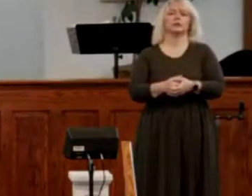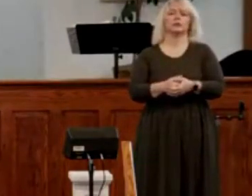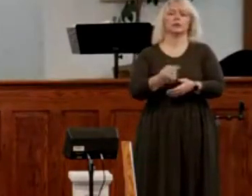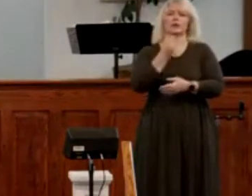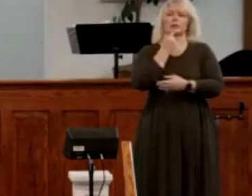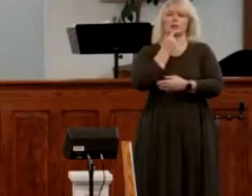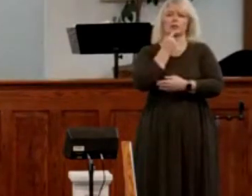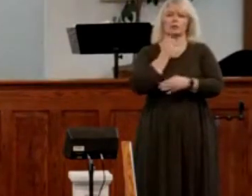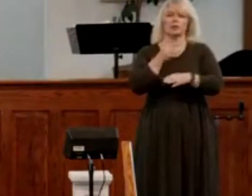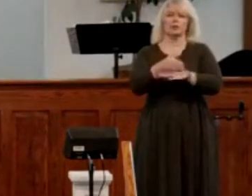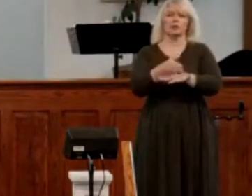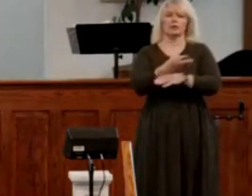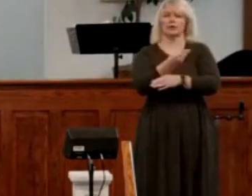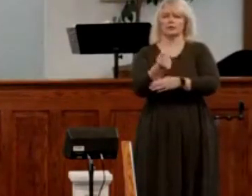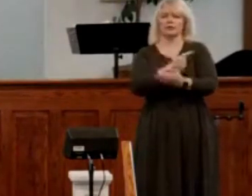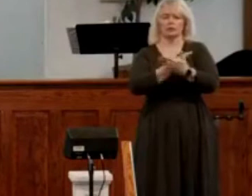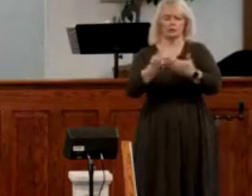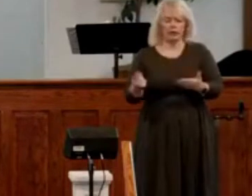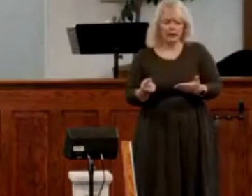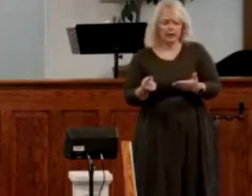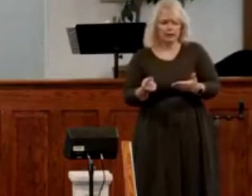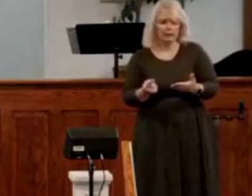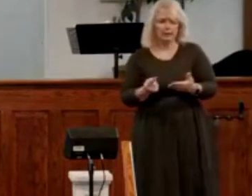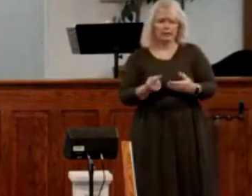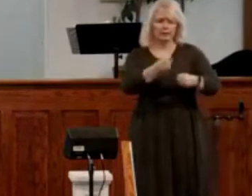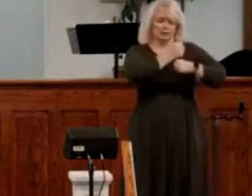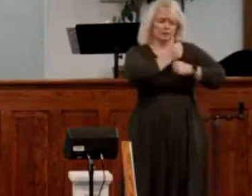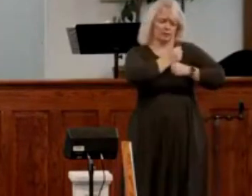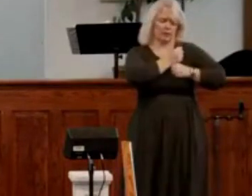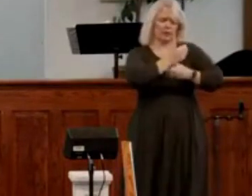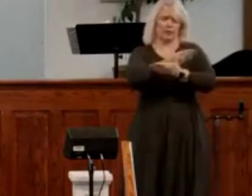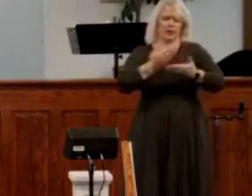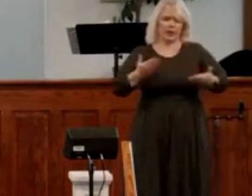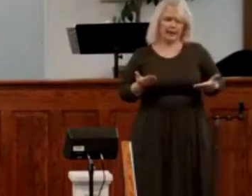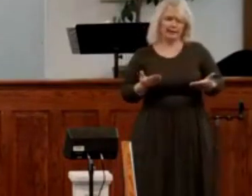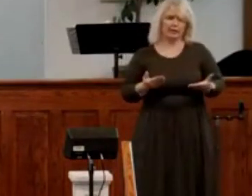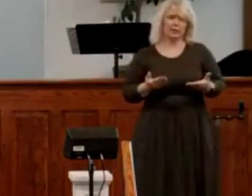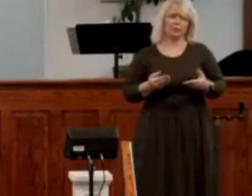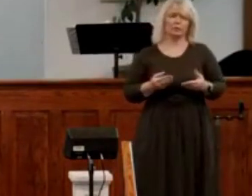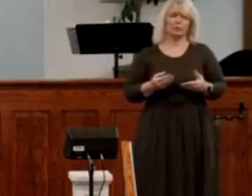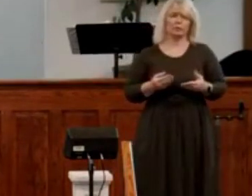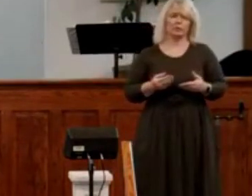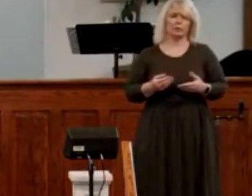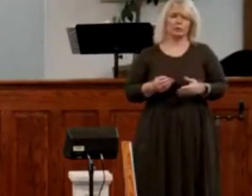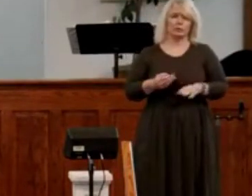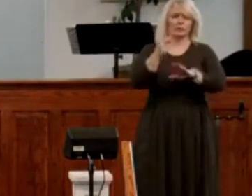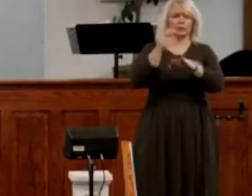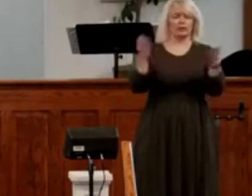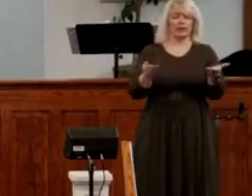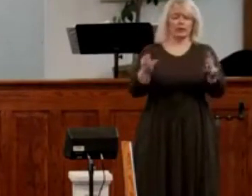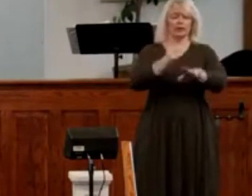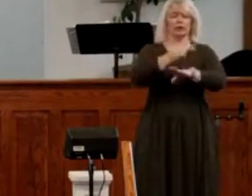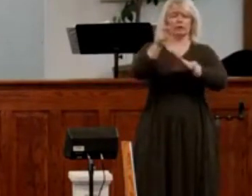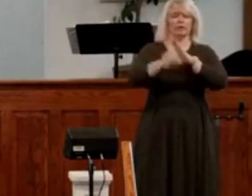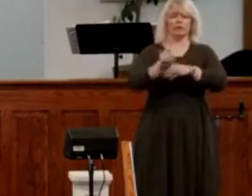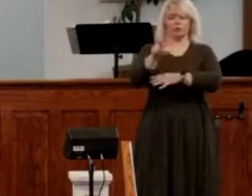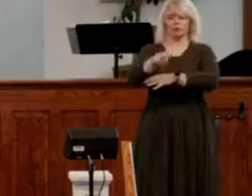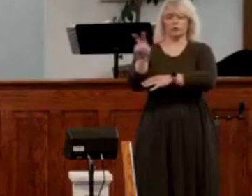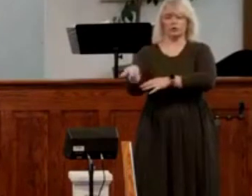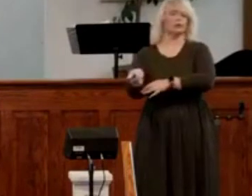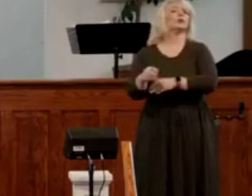the next few weeks. I've got some obligations militarily, but I'll be back at the November 22nd. And